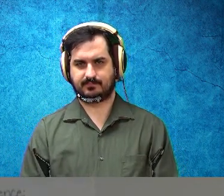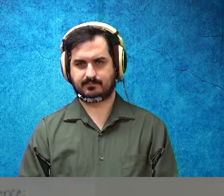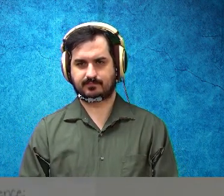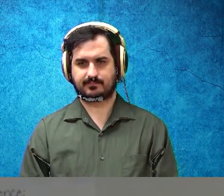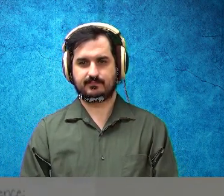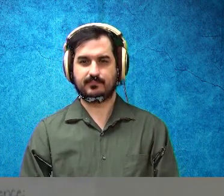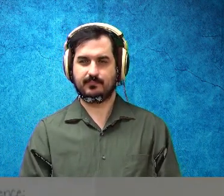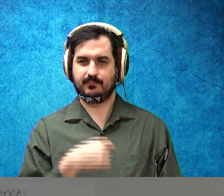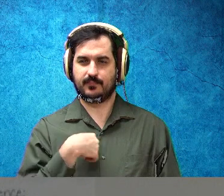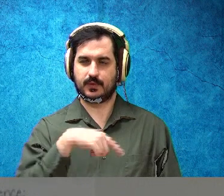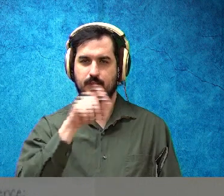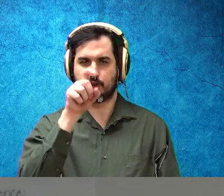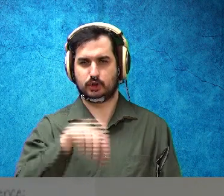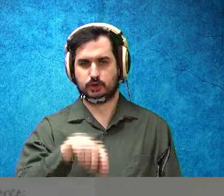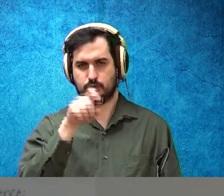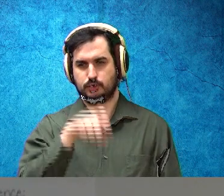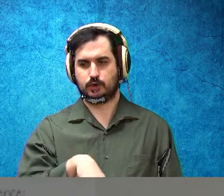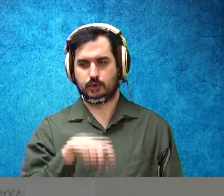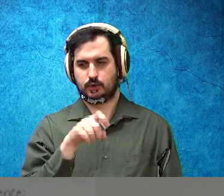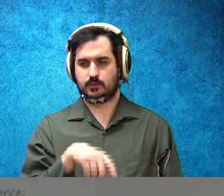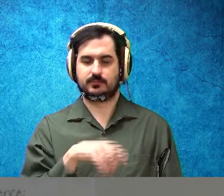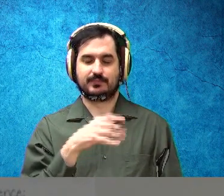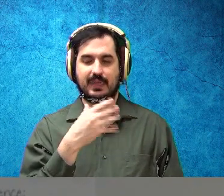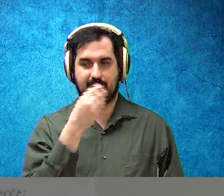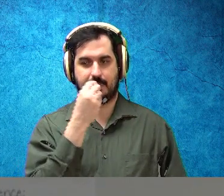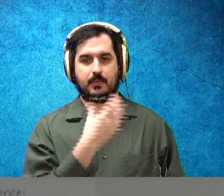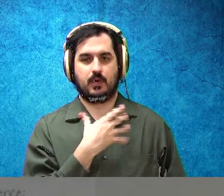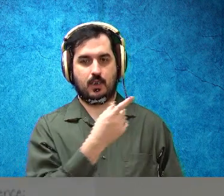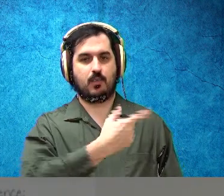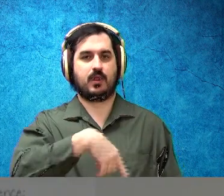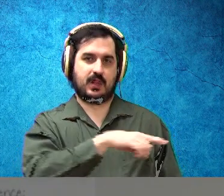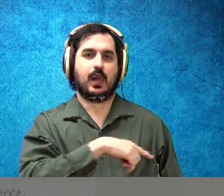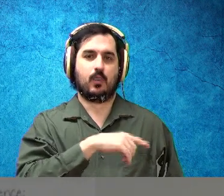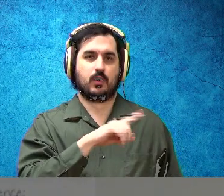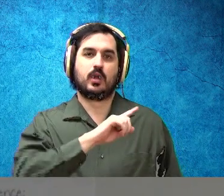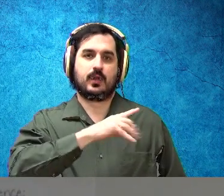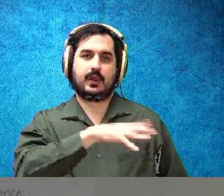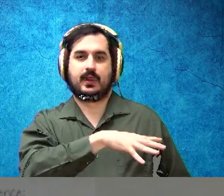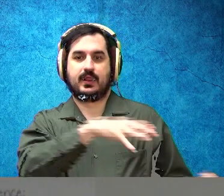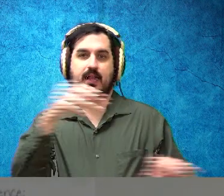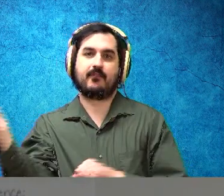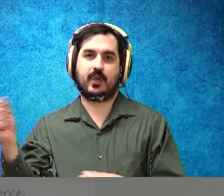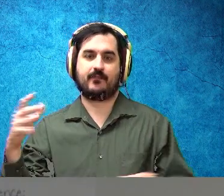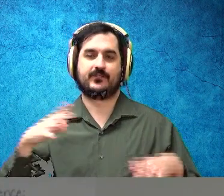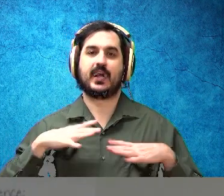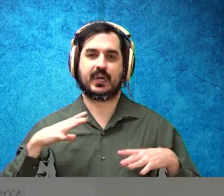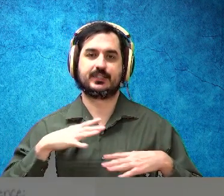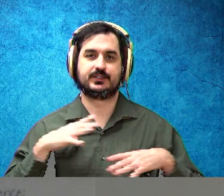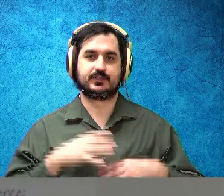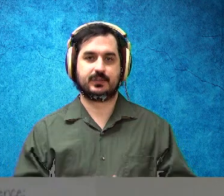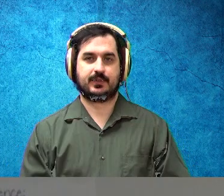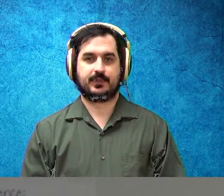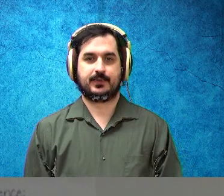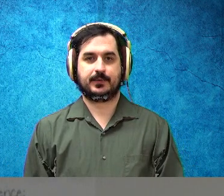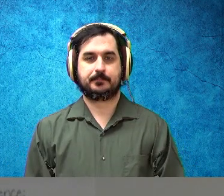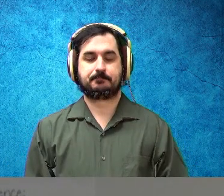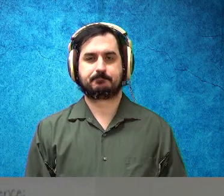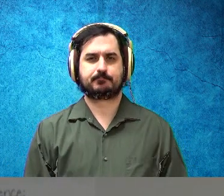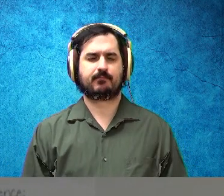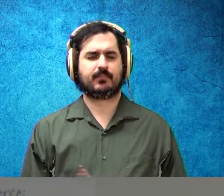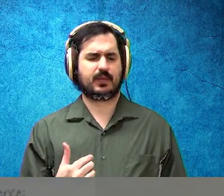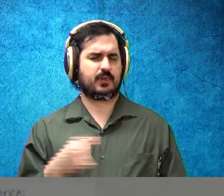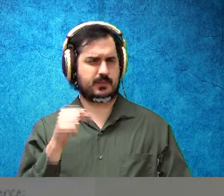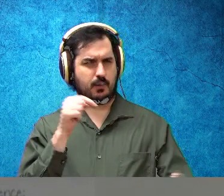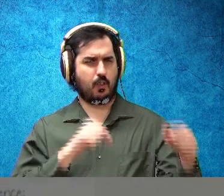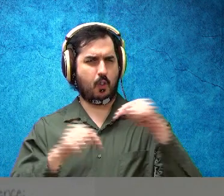that I should, that they're going on vacation. Okay? Let's talk about, let's go back and talk about